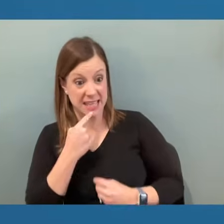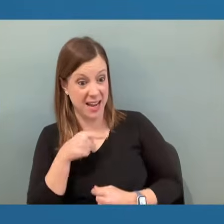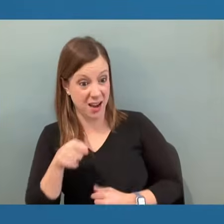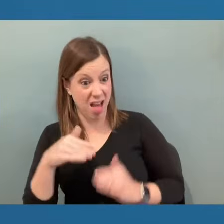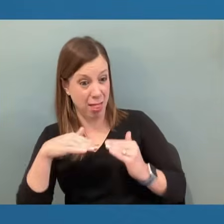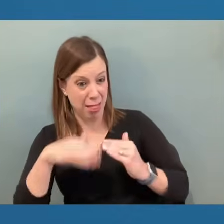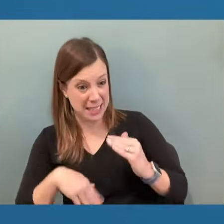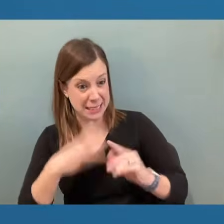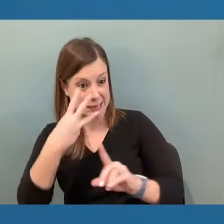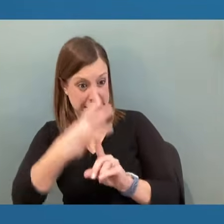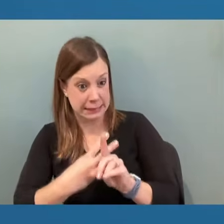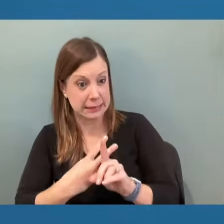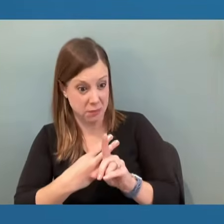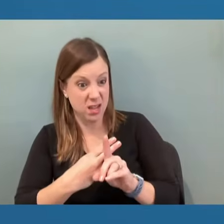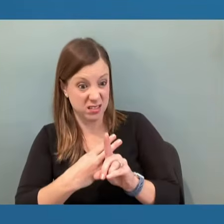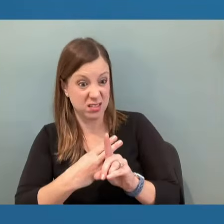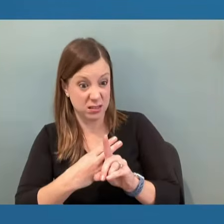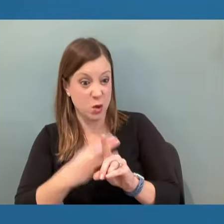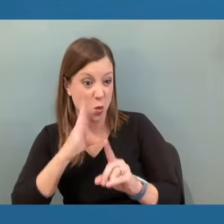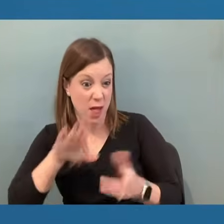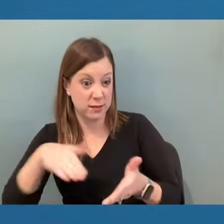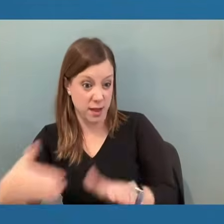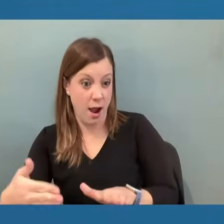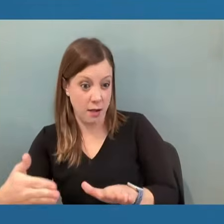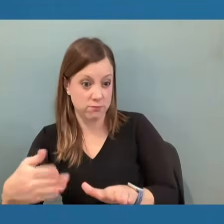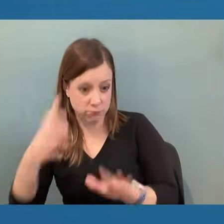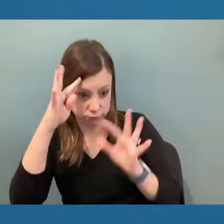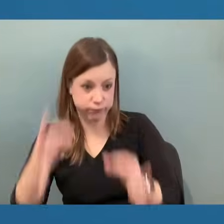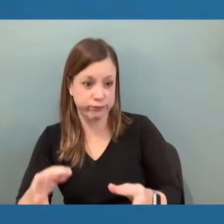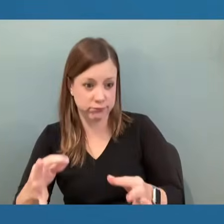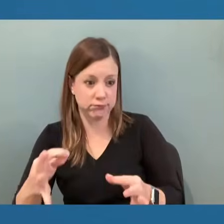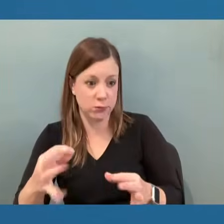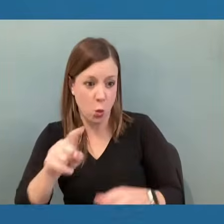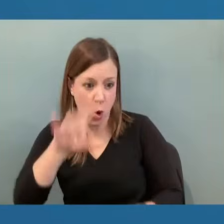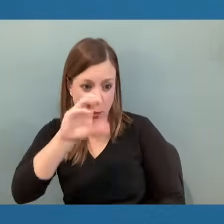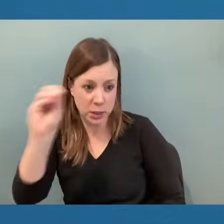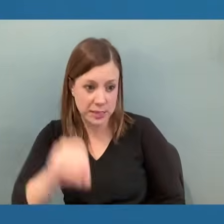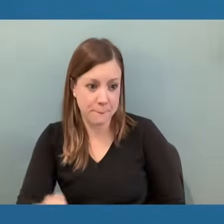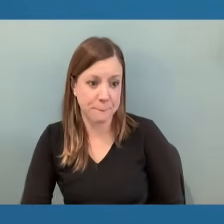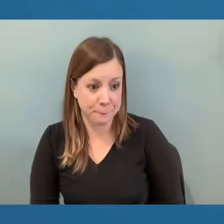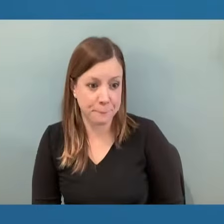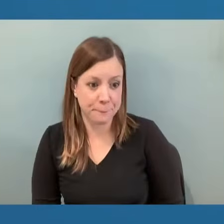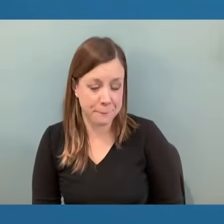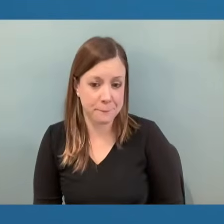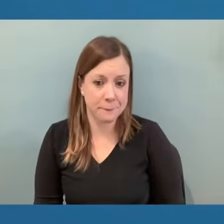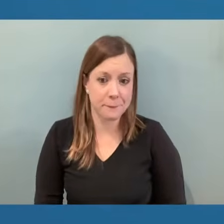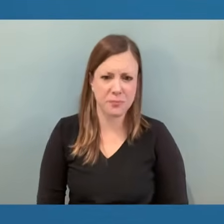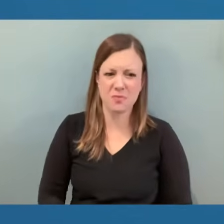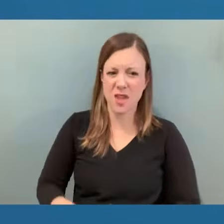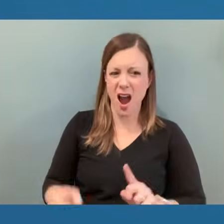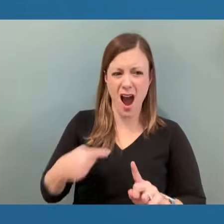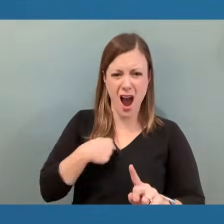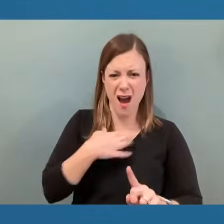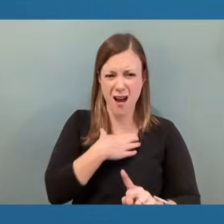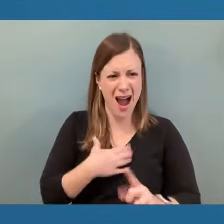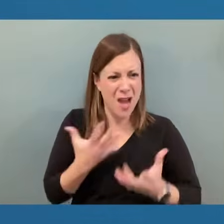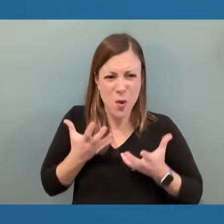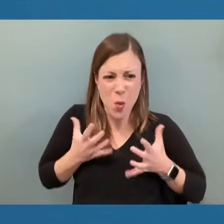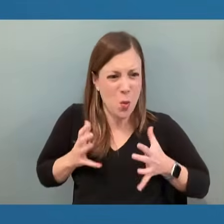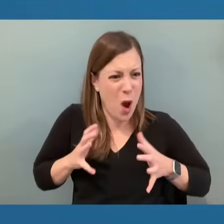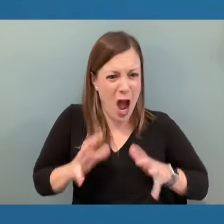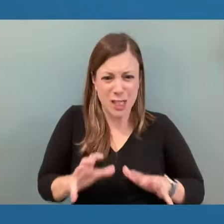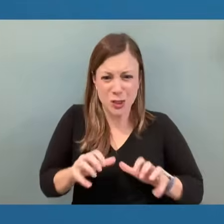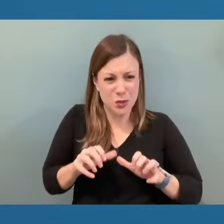live, certainty of death within 6 months, and being desirous of not living out your days